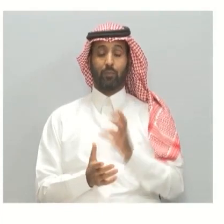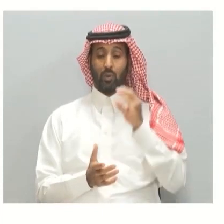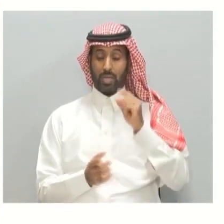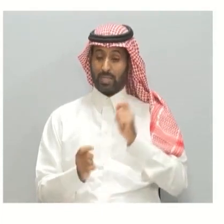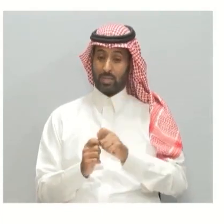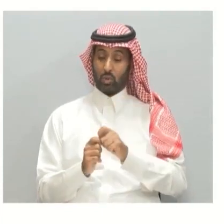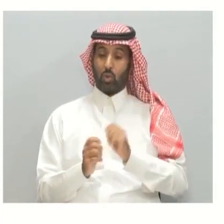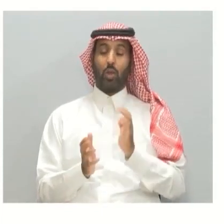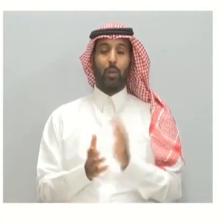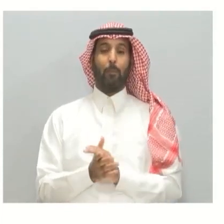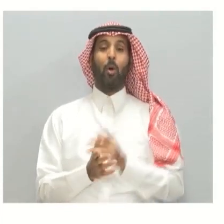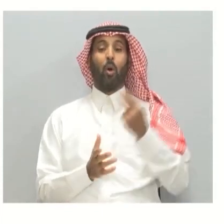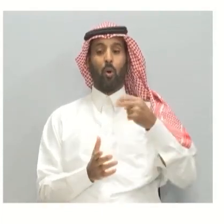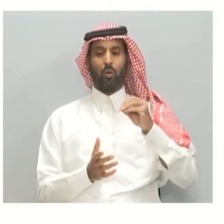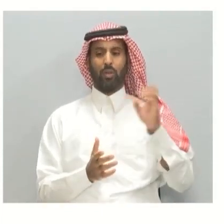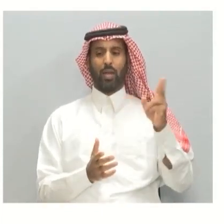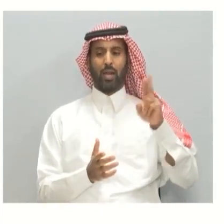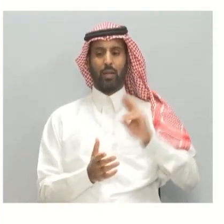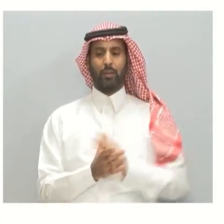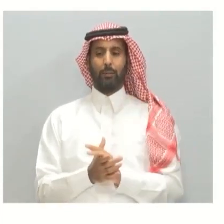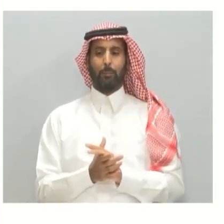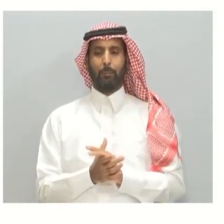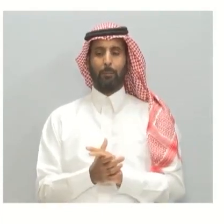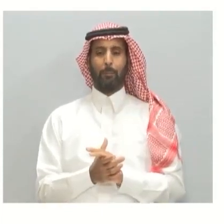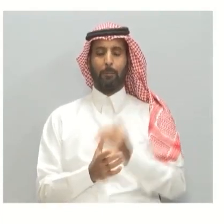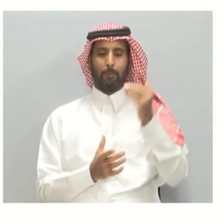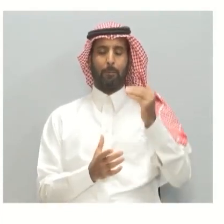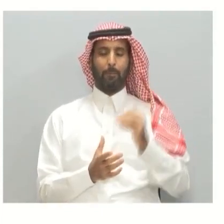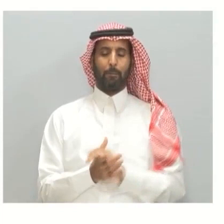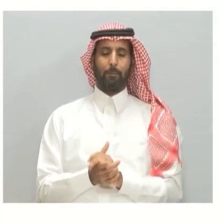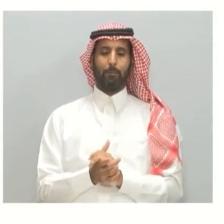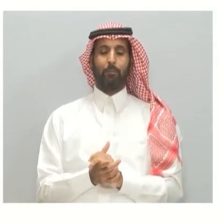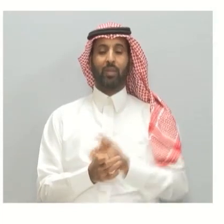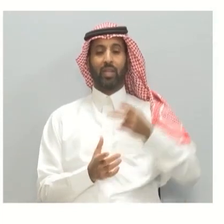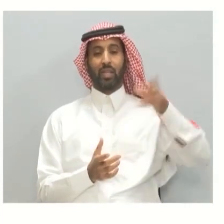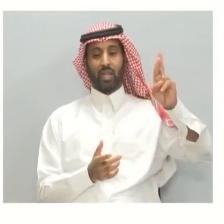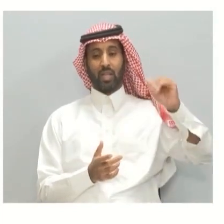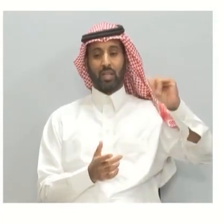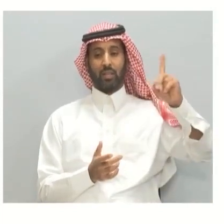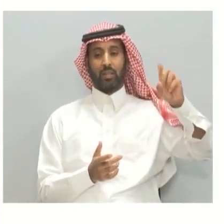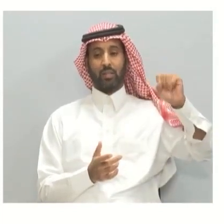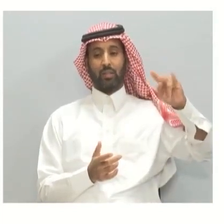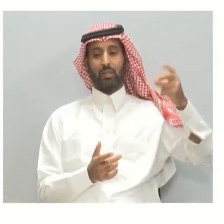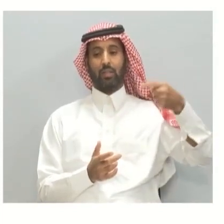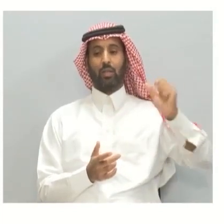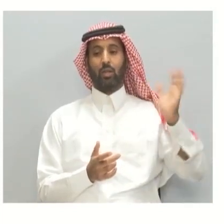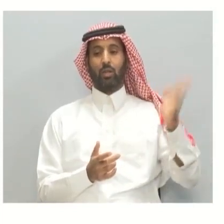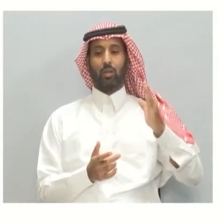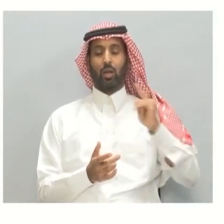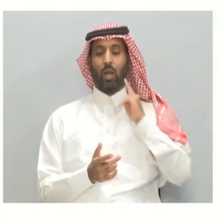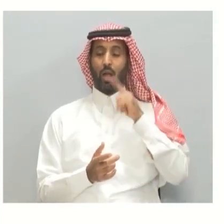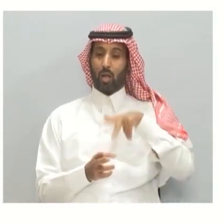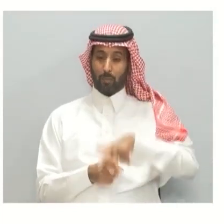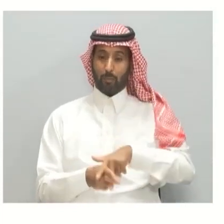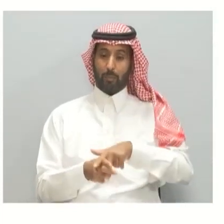so what are they? Of course, you can see it from the definition here. Riding consultants. If you are a